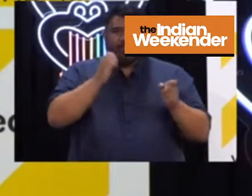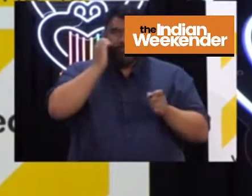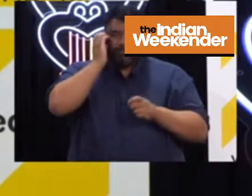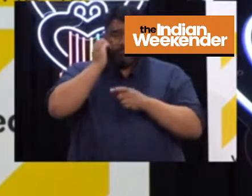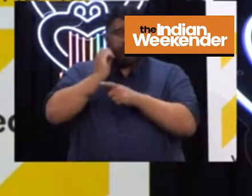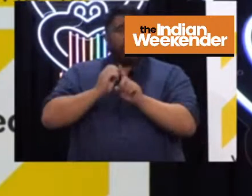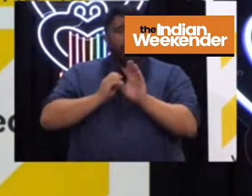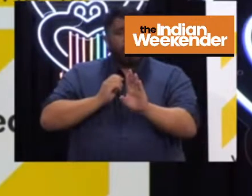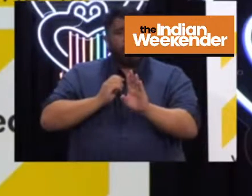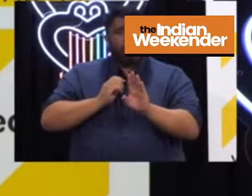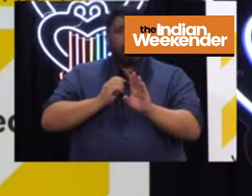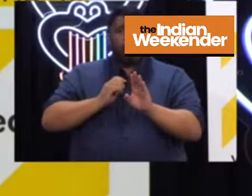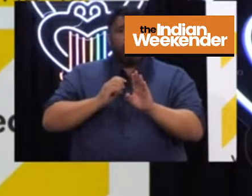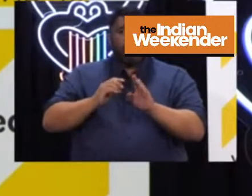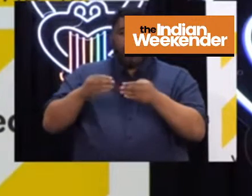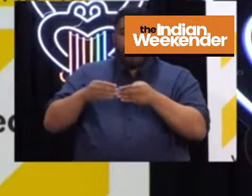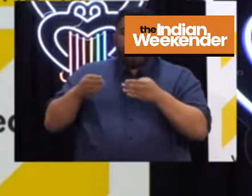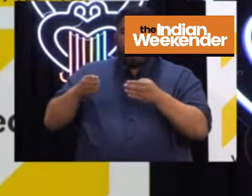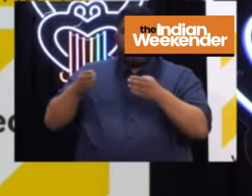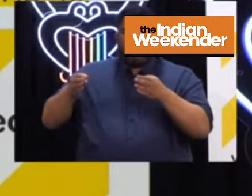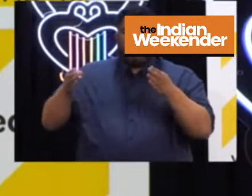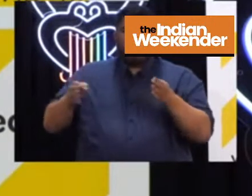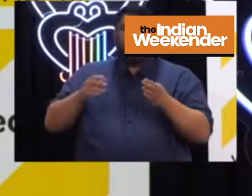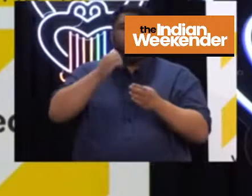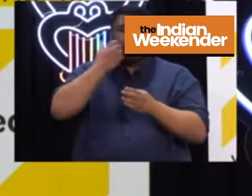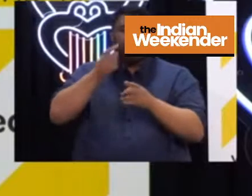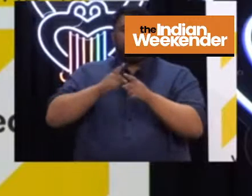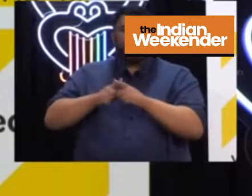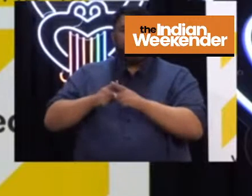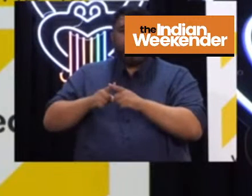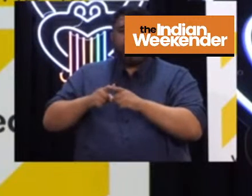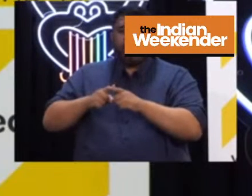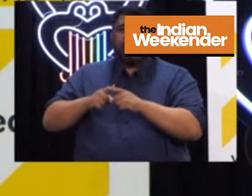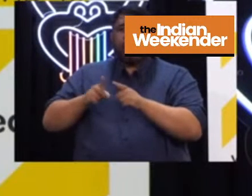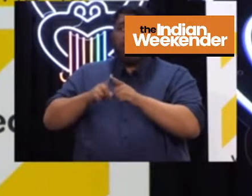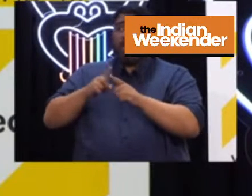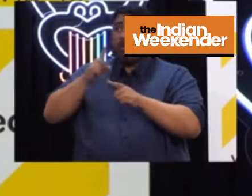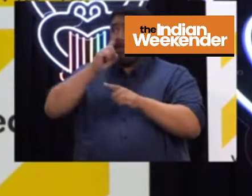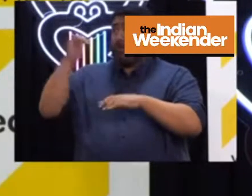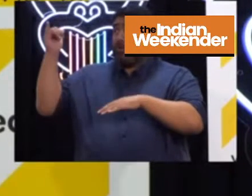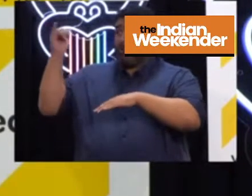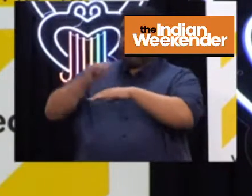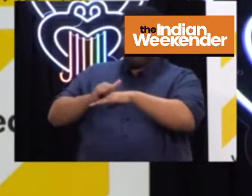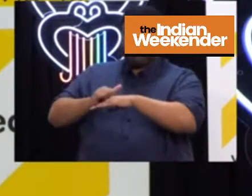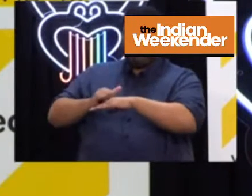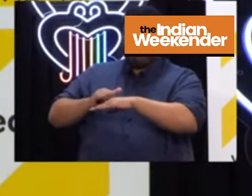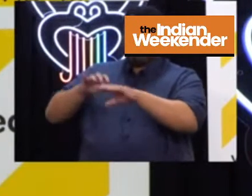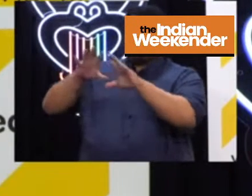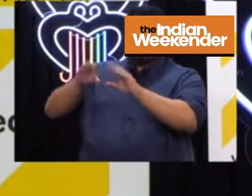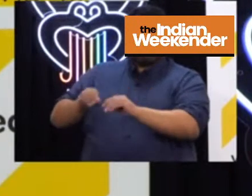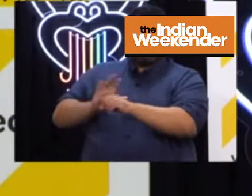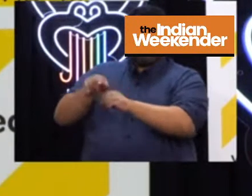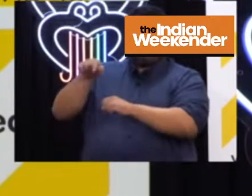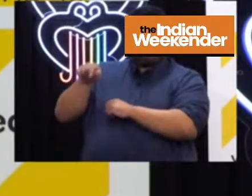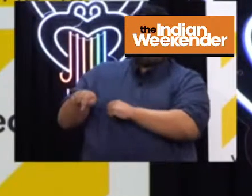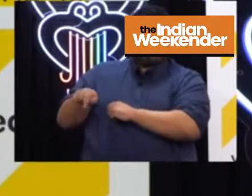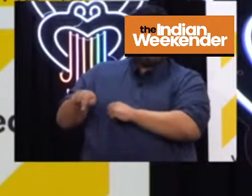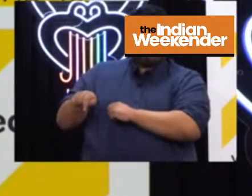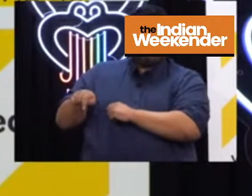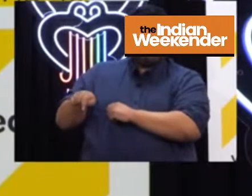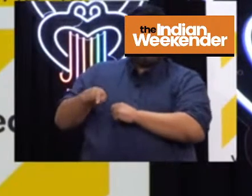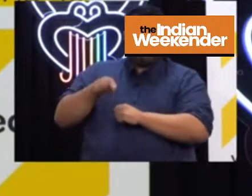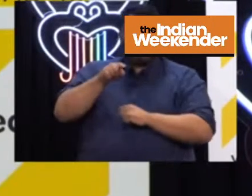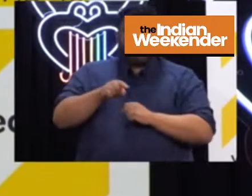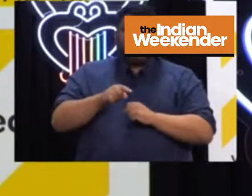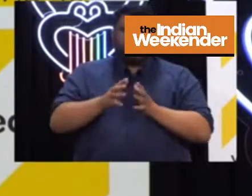were still all about preventing cases at the border. And so that's still a key part of that work, because it was a key part of the advice